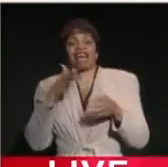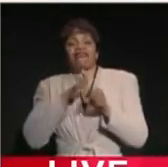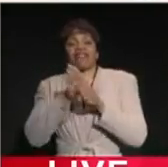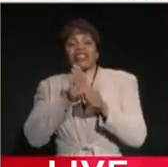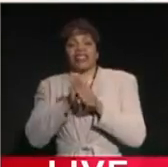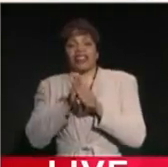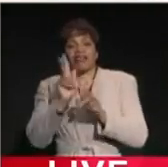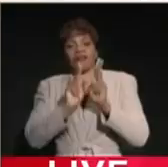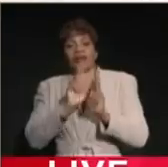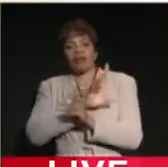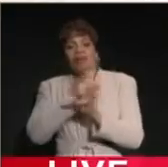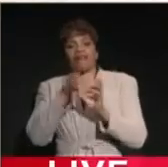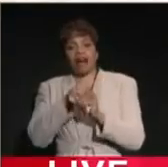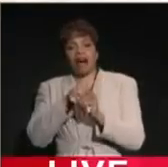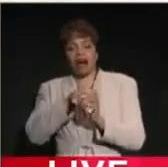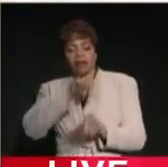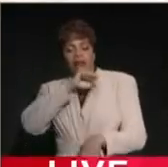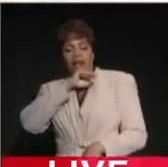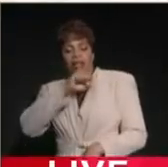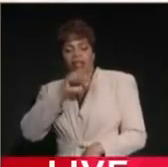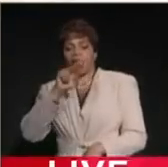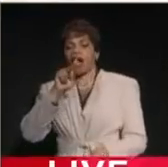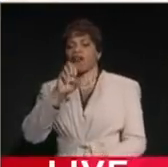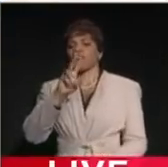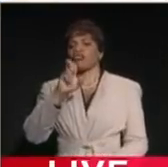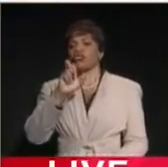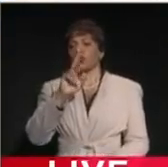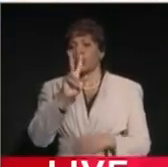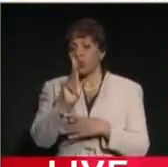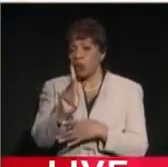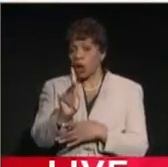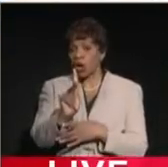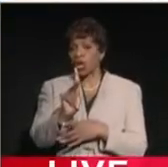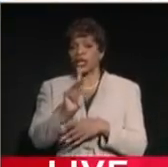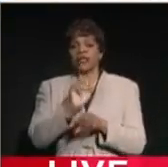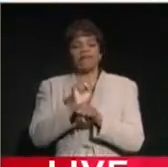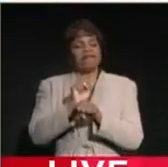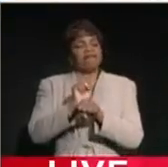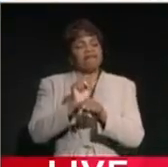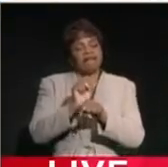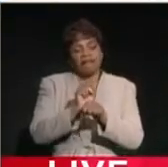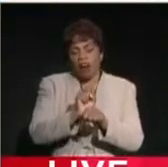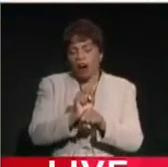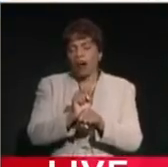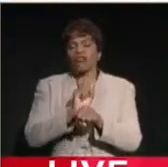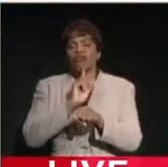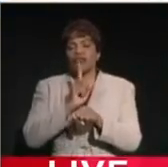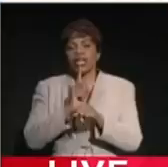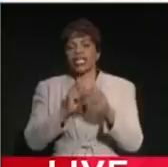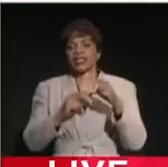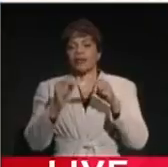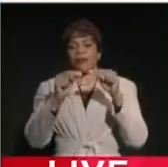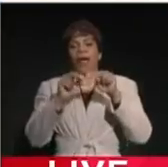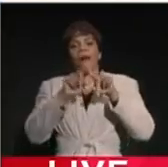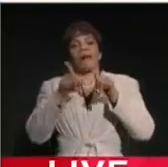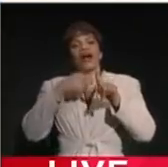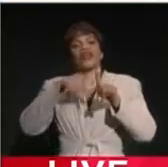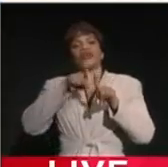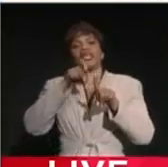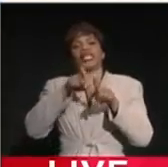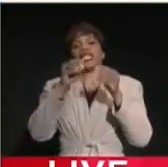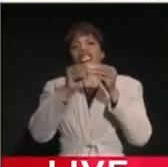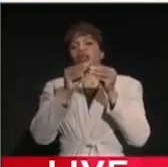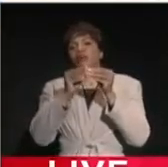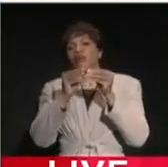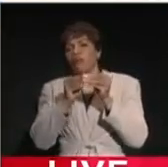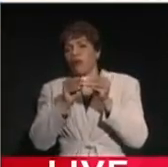I love Newark. We've worked very hard to rebuild Newark. But the problem is that we need a bigger menu. We need to put North Brunswick. We need to put Camden.